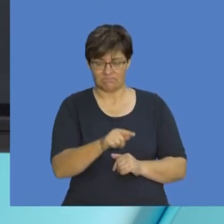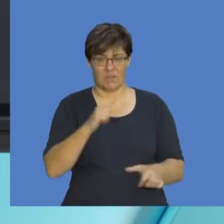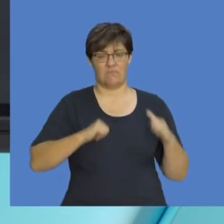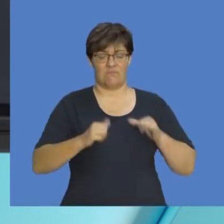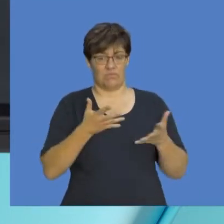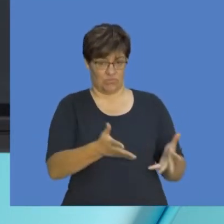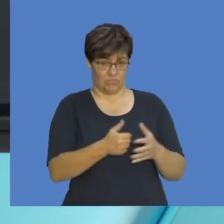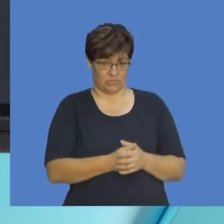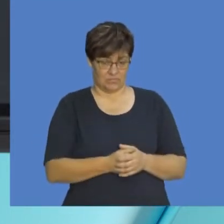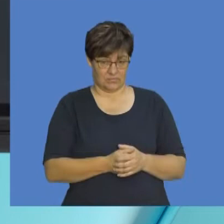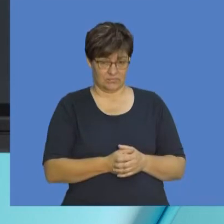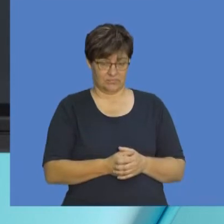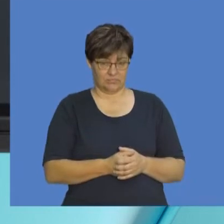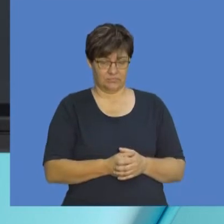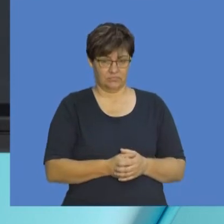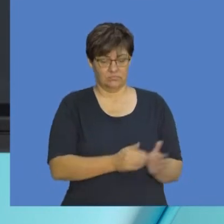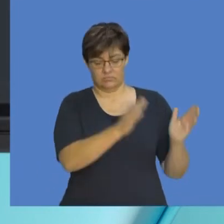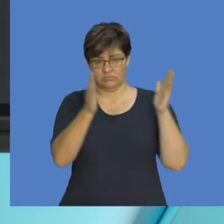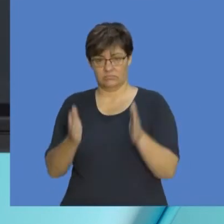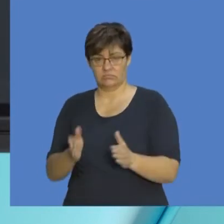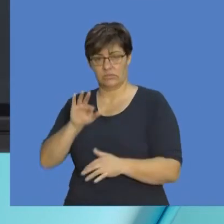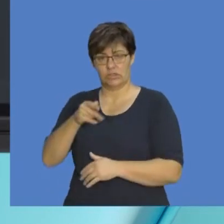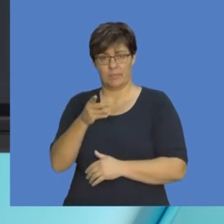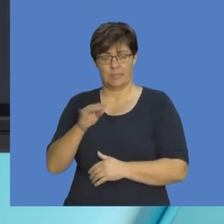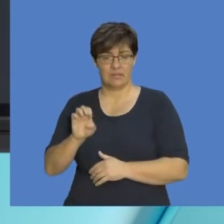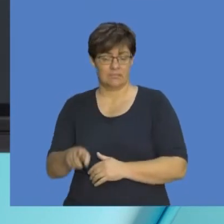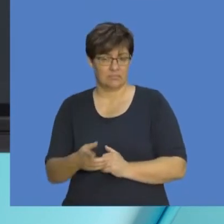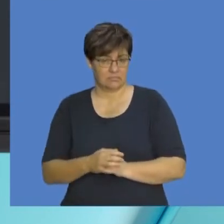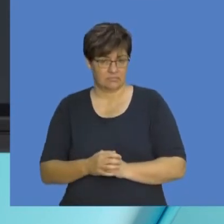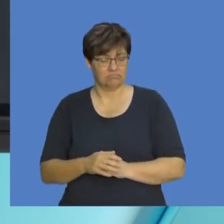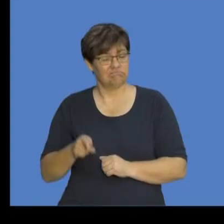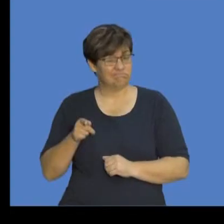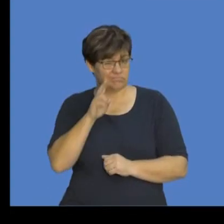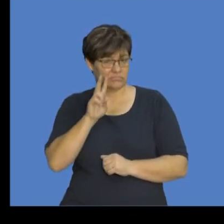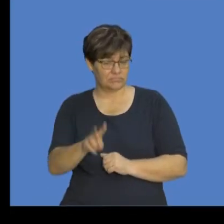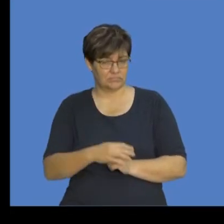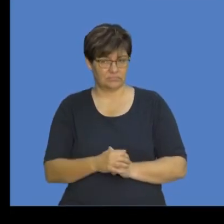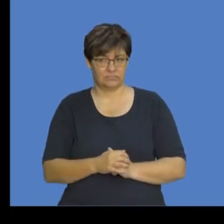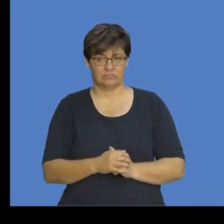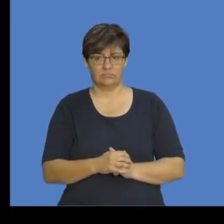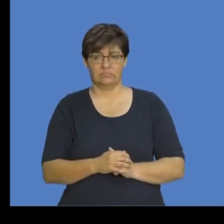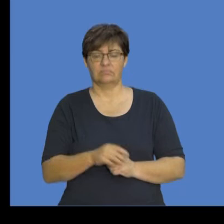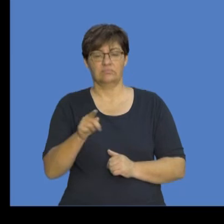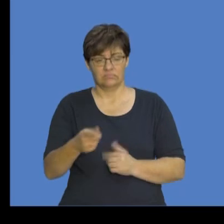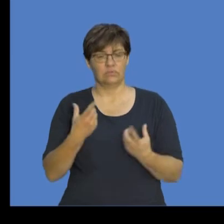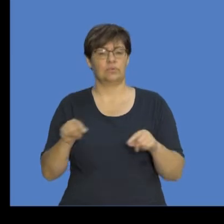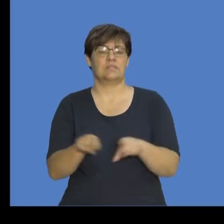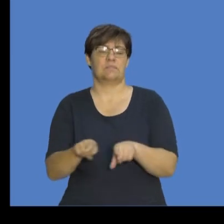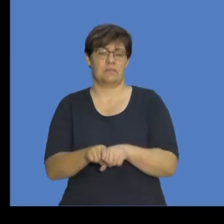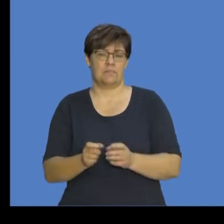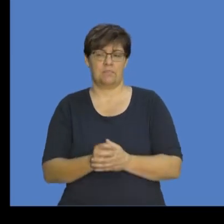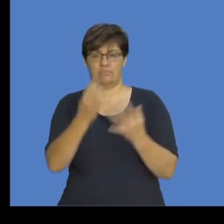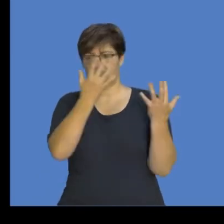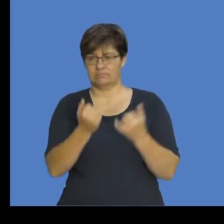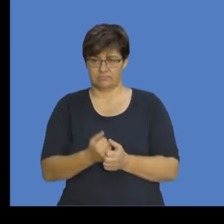perform at this company. What about Jamie? Let's look at Jamie. Jamie, we're going to do the